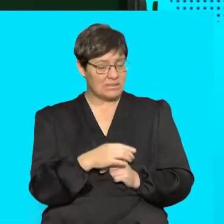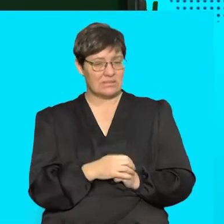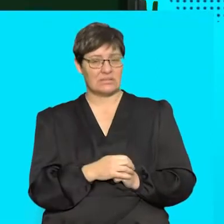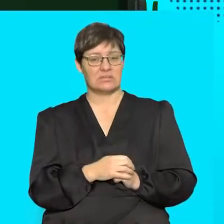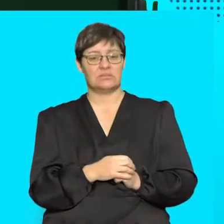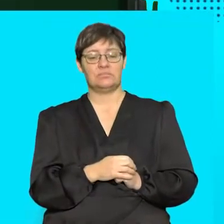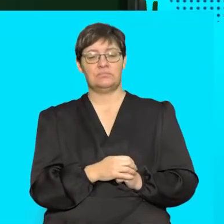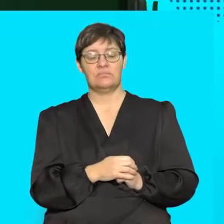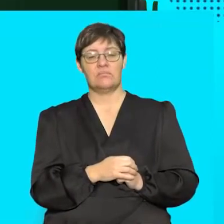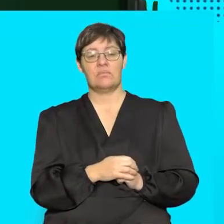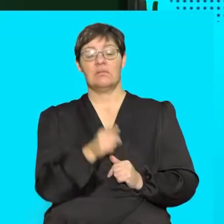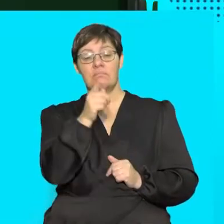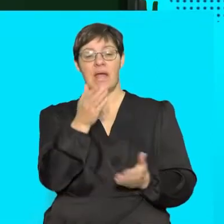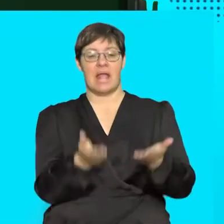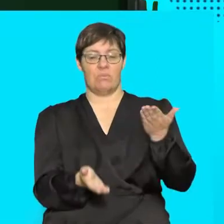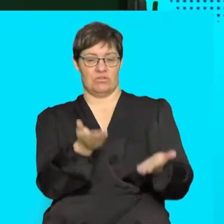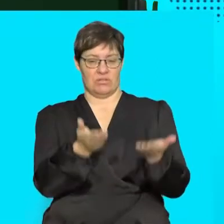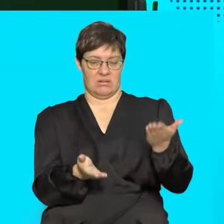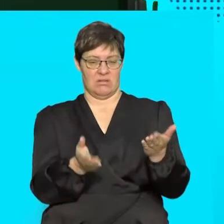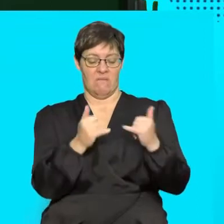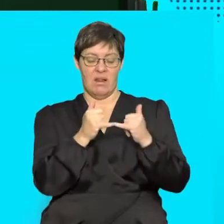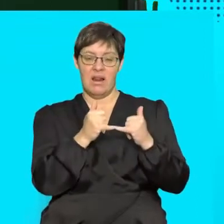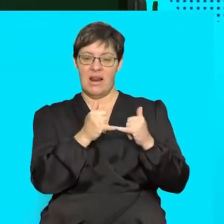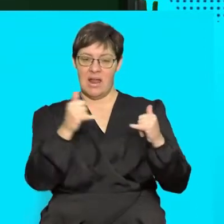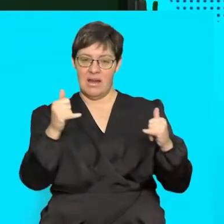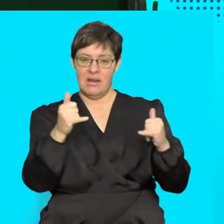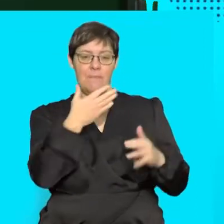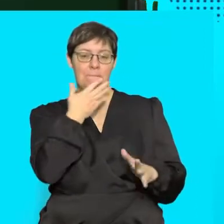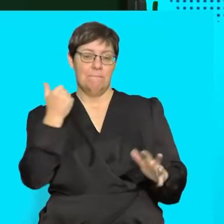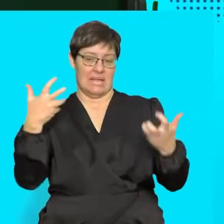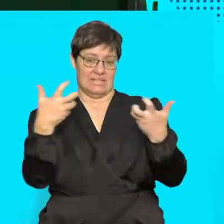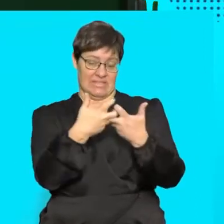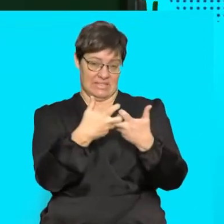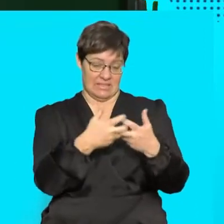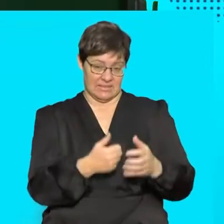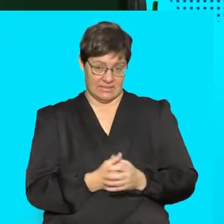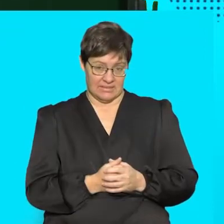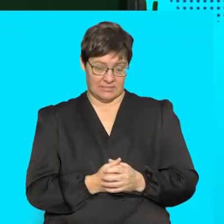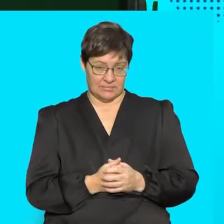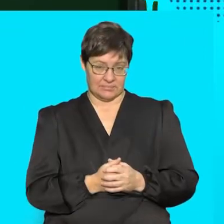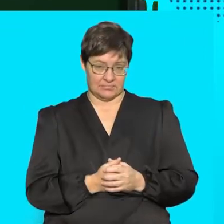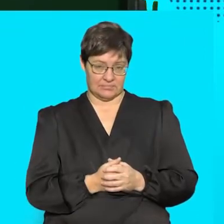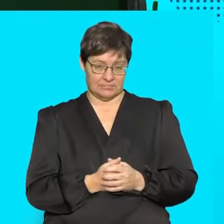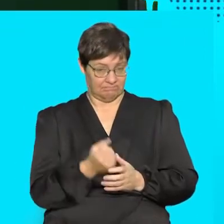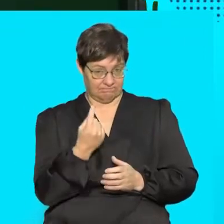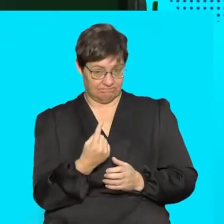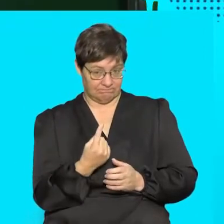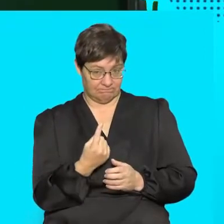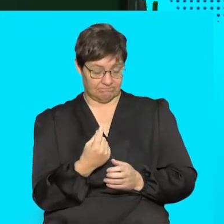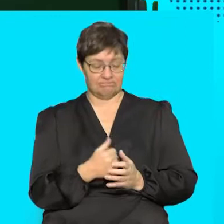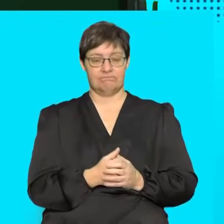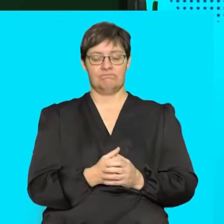regression is the equation of the line of best fit. Are we